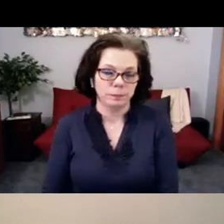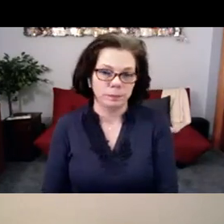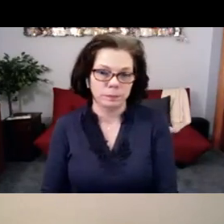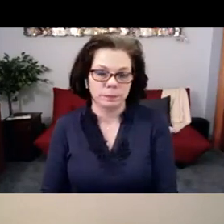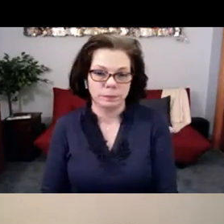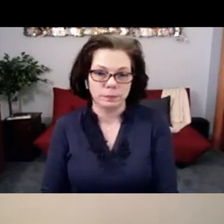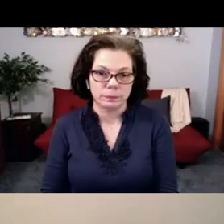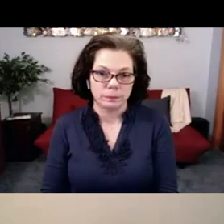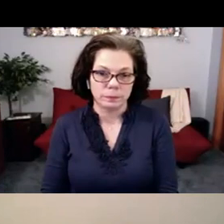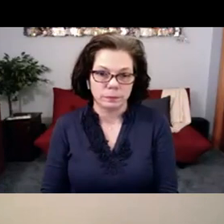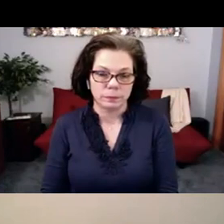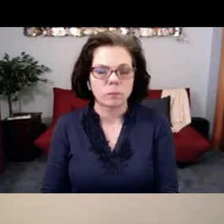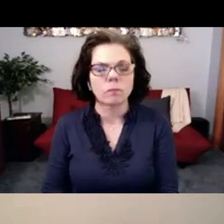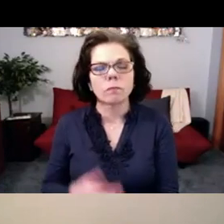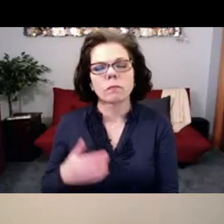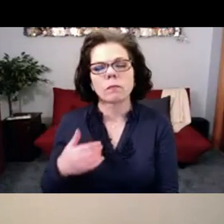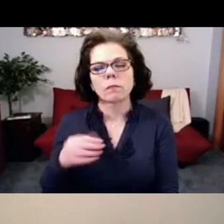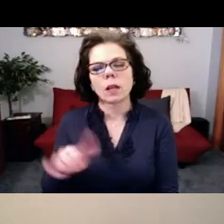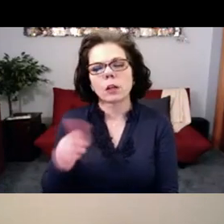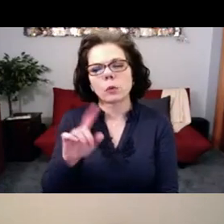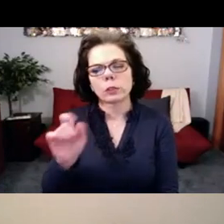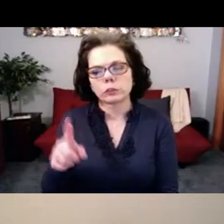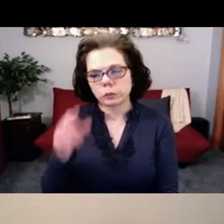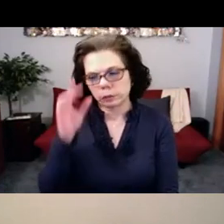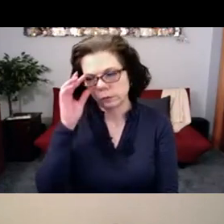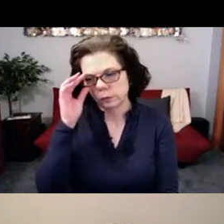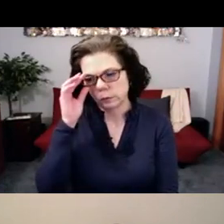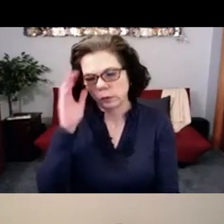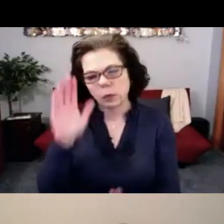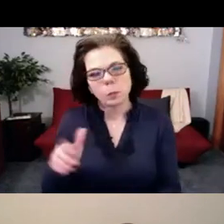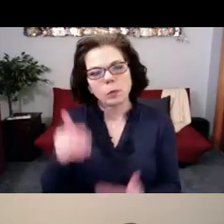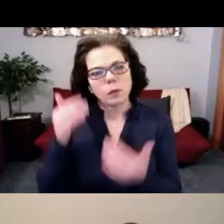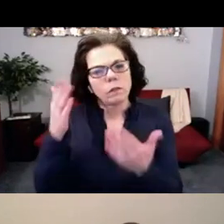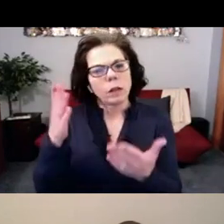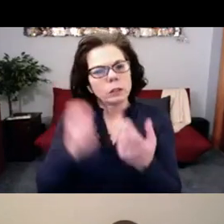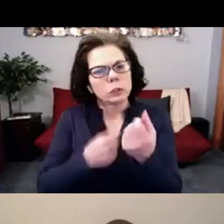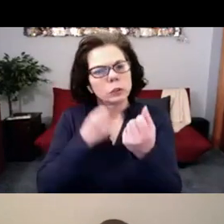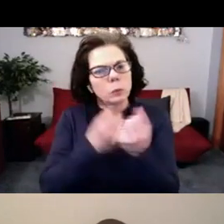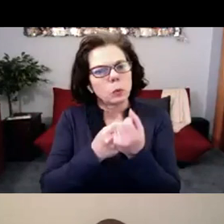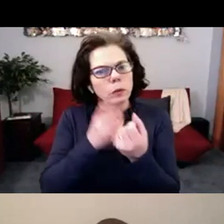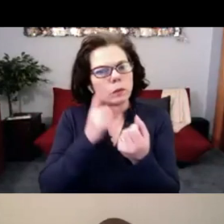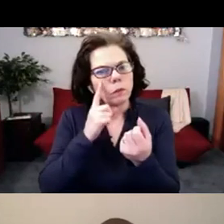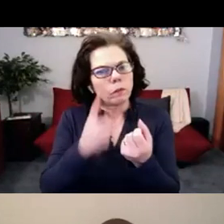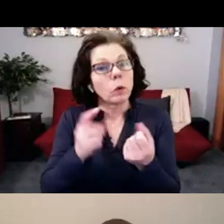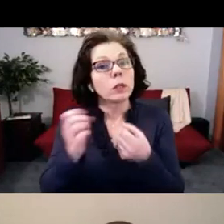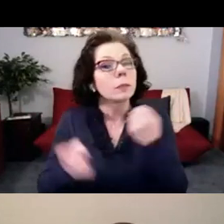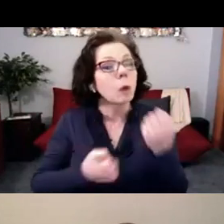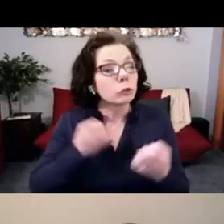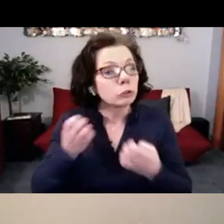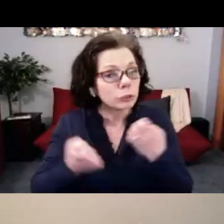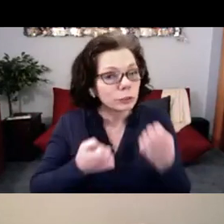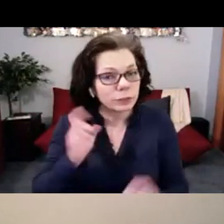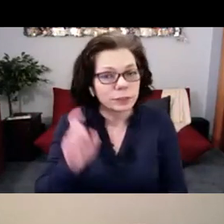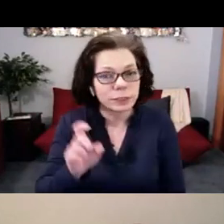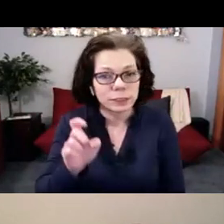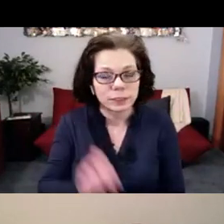We had a question about providing support for emotional needs. So I know